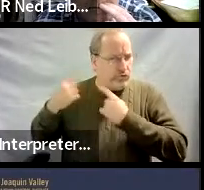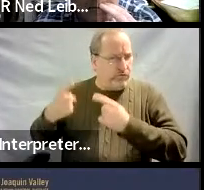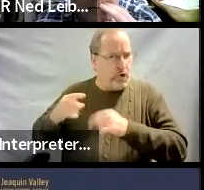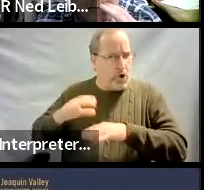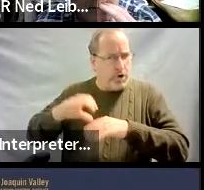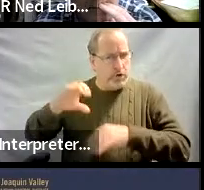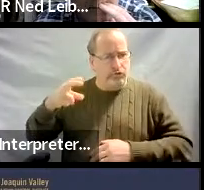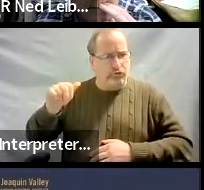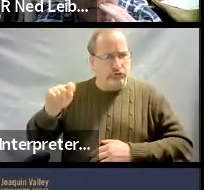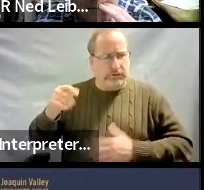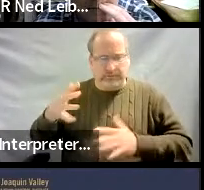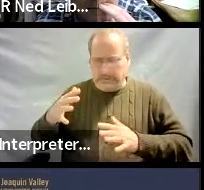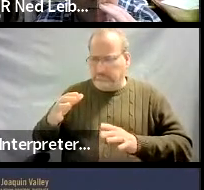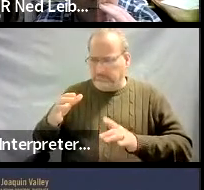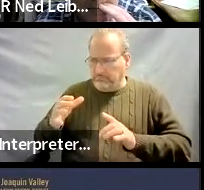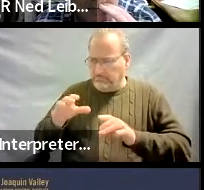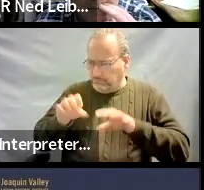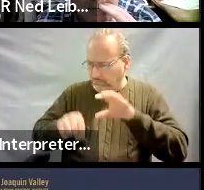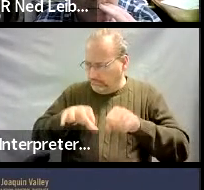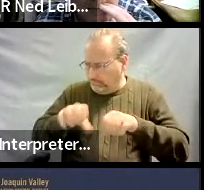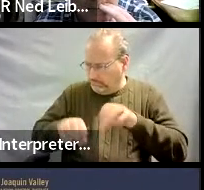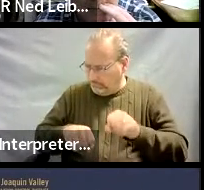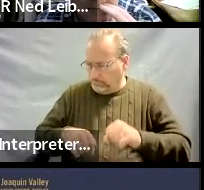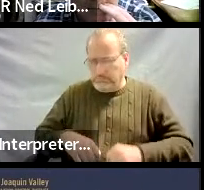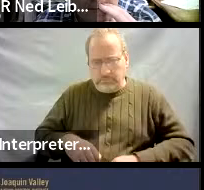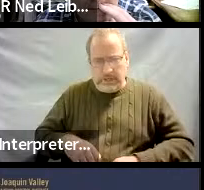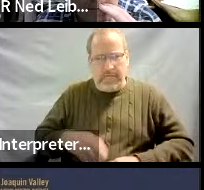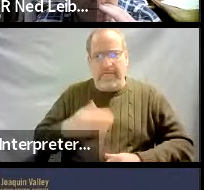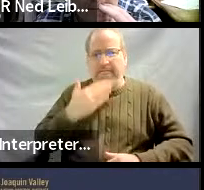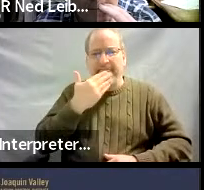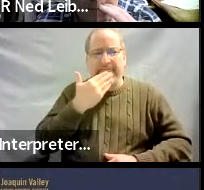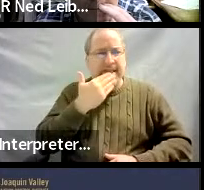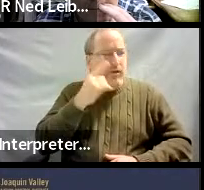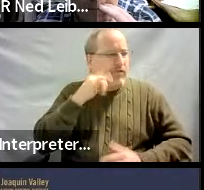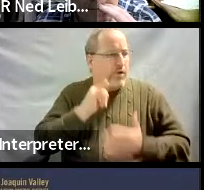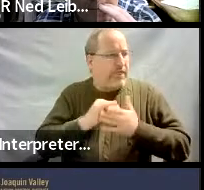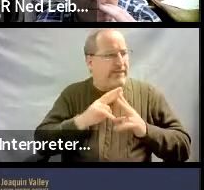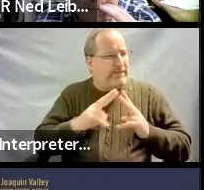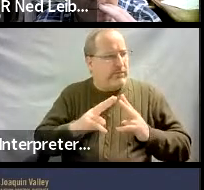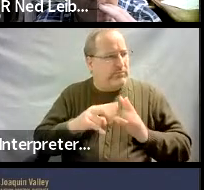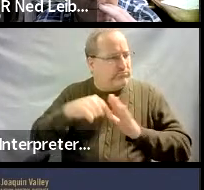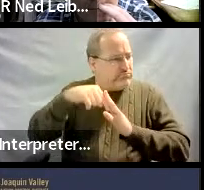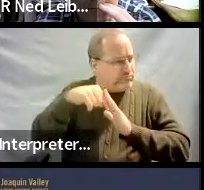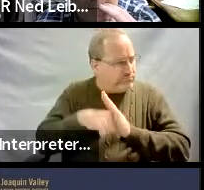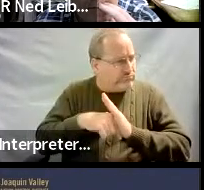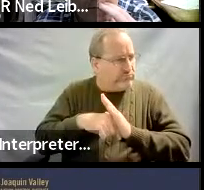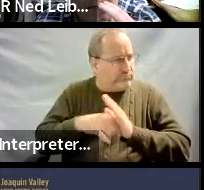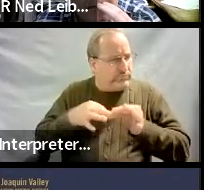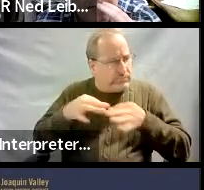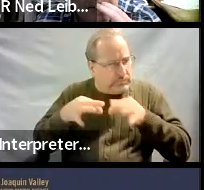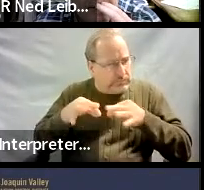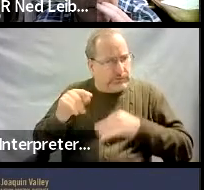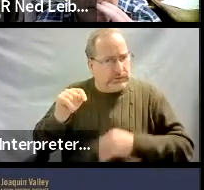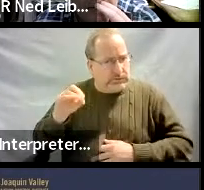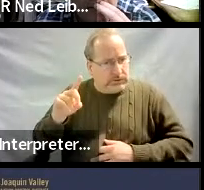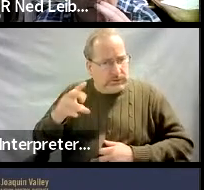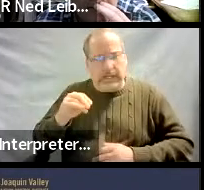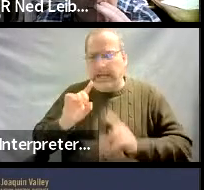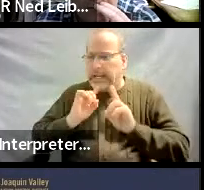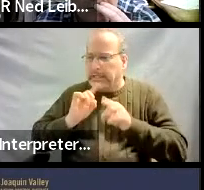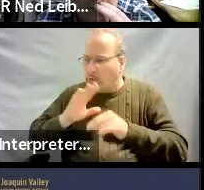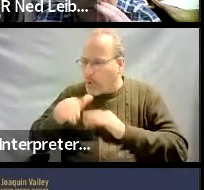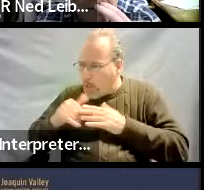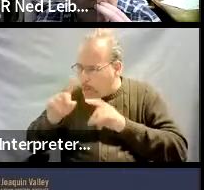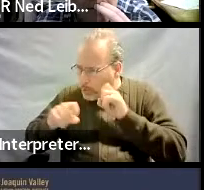chat. Thank you for this very thorough walkthrough, Todd, and also for answering all the